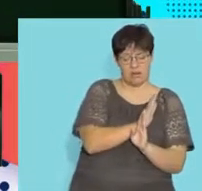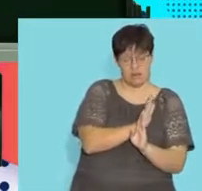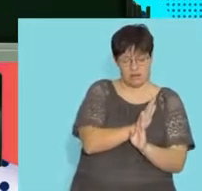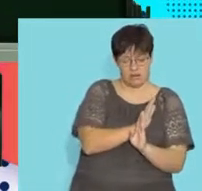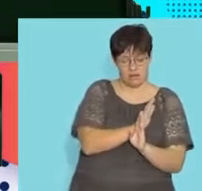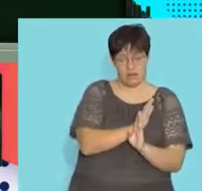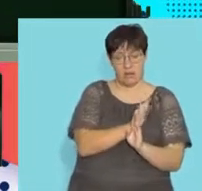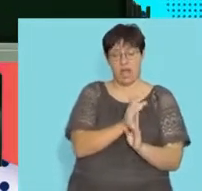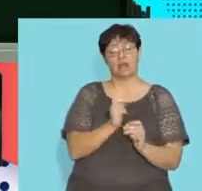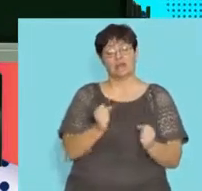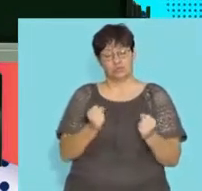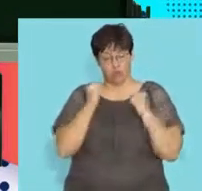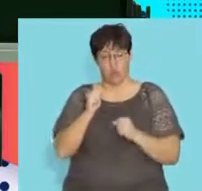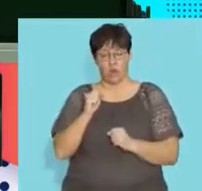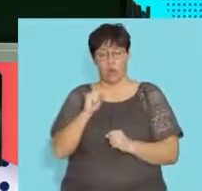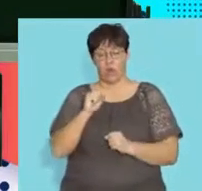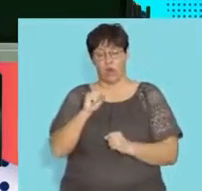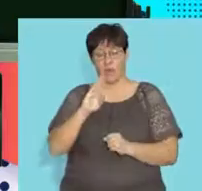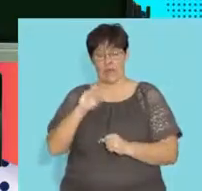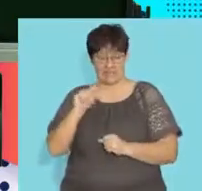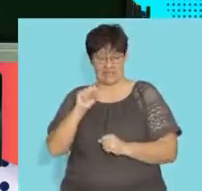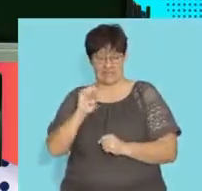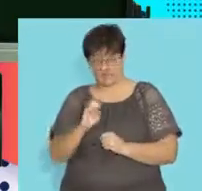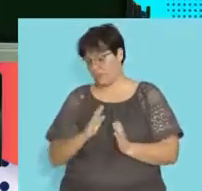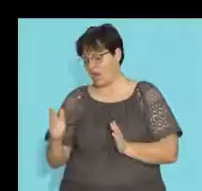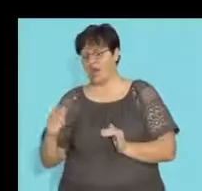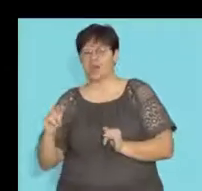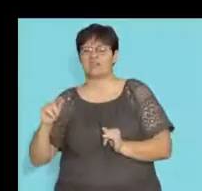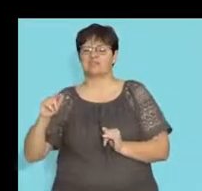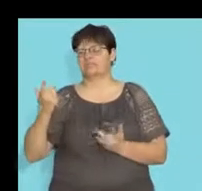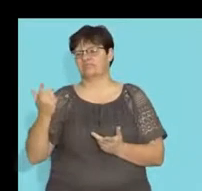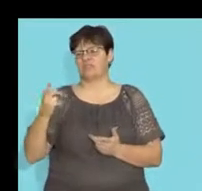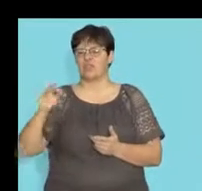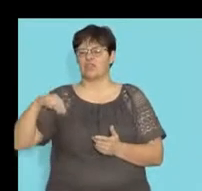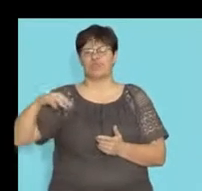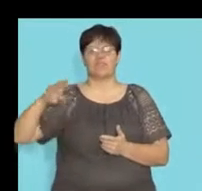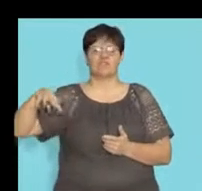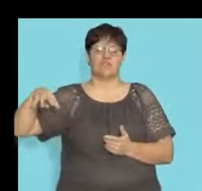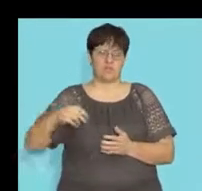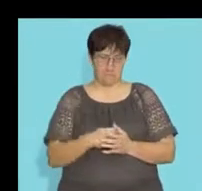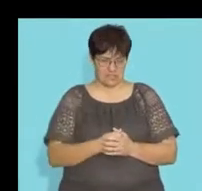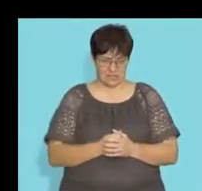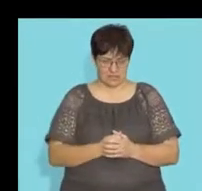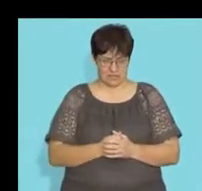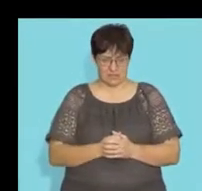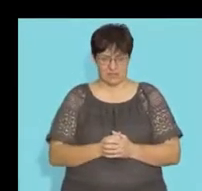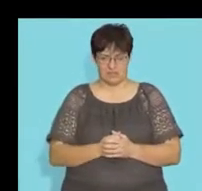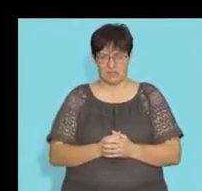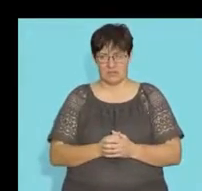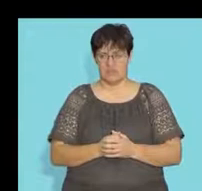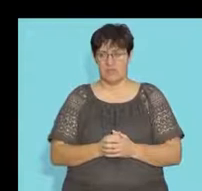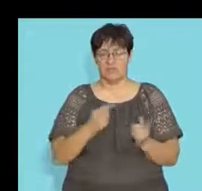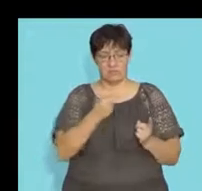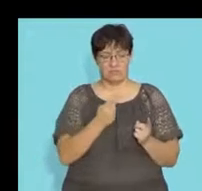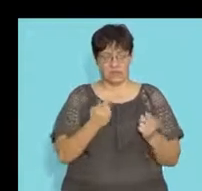7, and a strong base, meaning a base that's got a pH of, let's say, 13 or